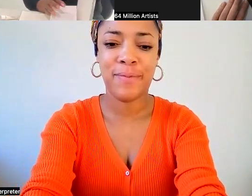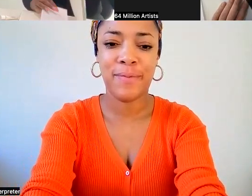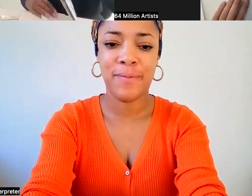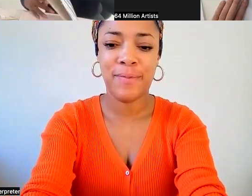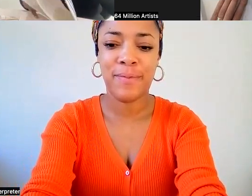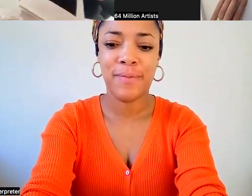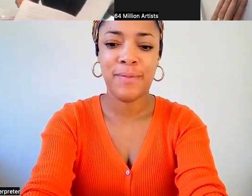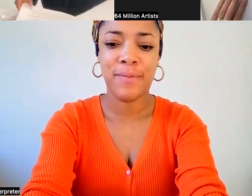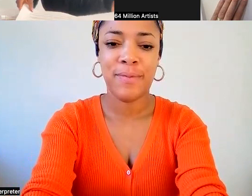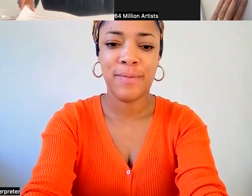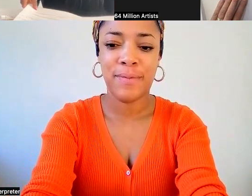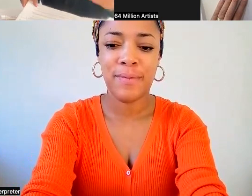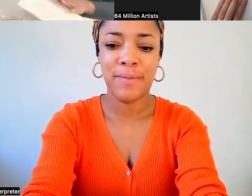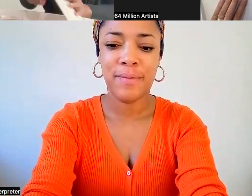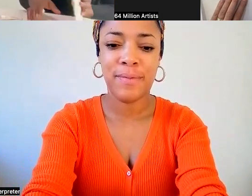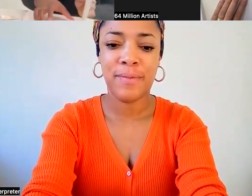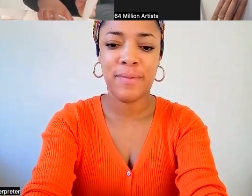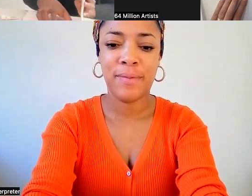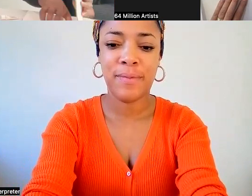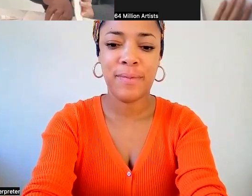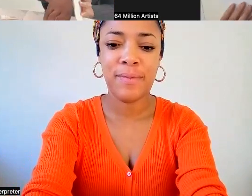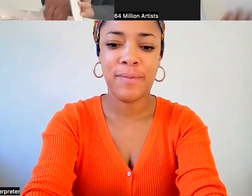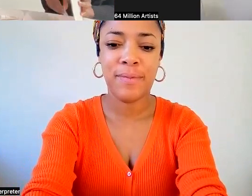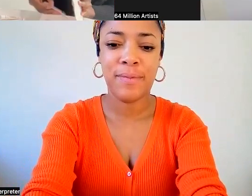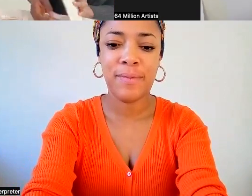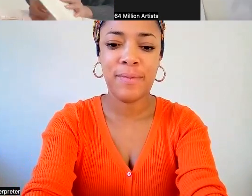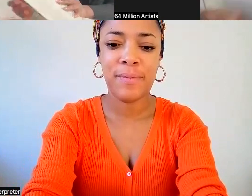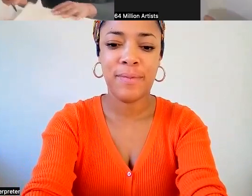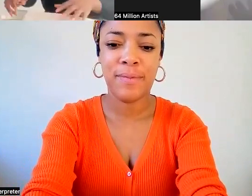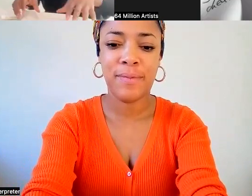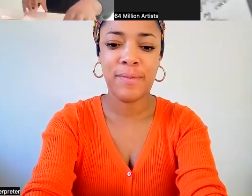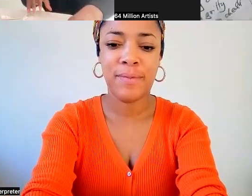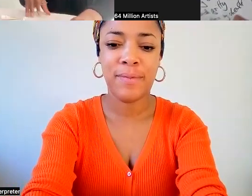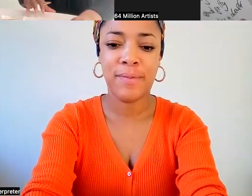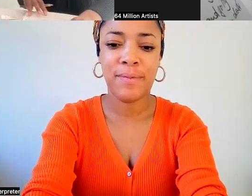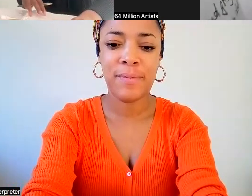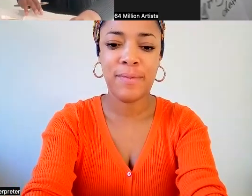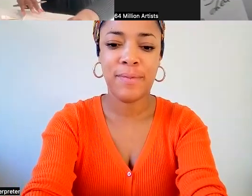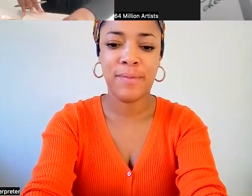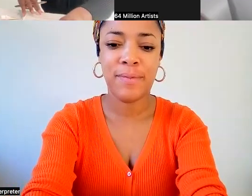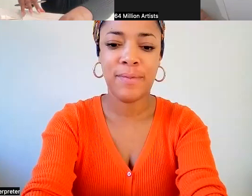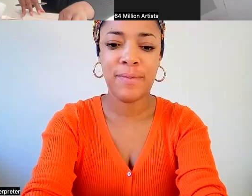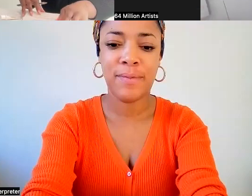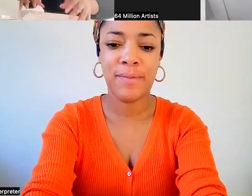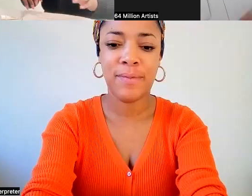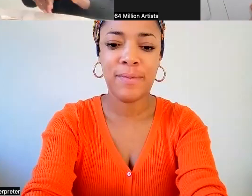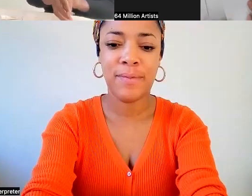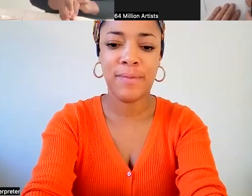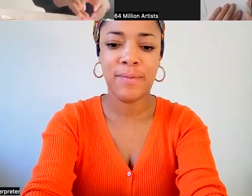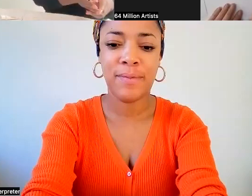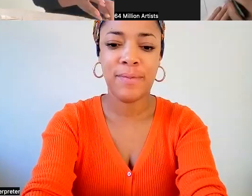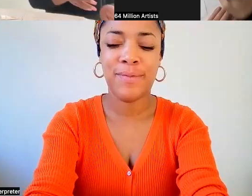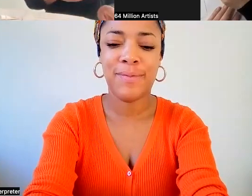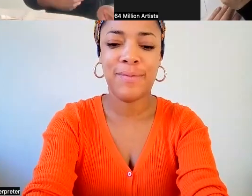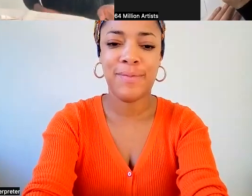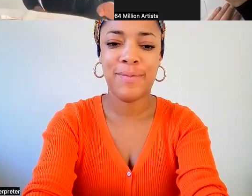Now I think we need Hornby teacher to come in again. Oh. She says, remember, Michael, we must lie down and go